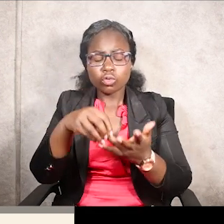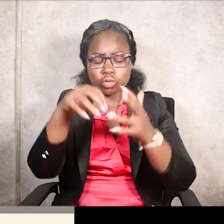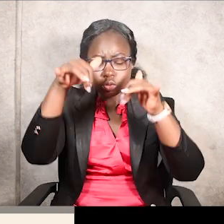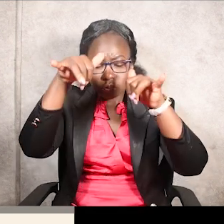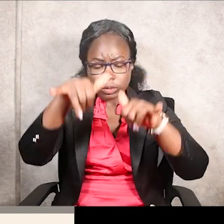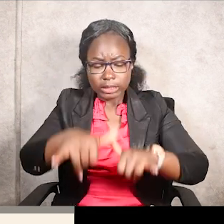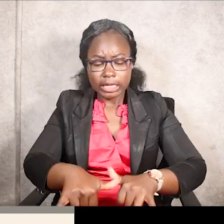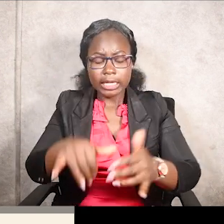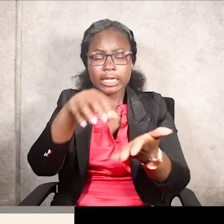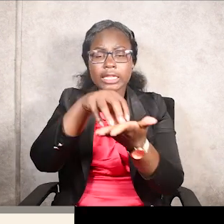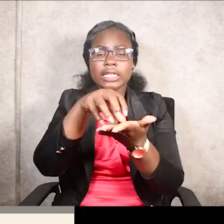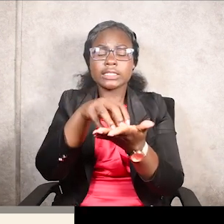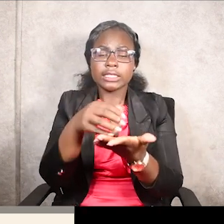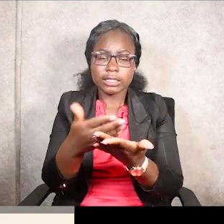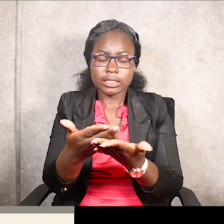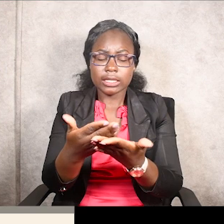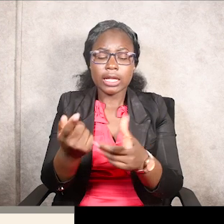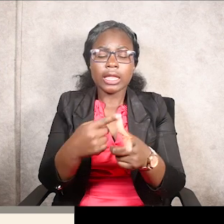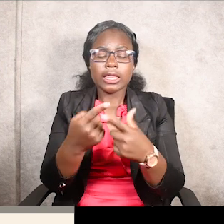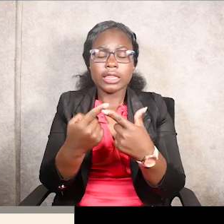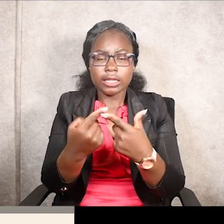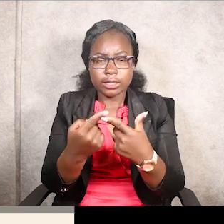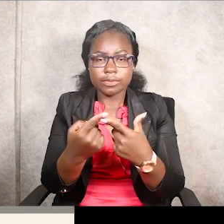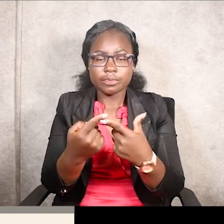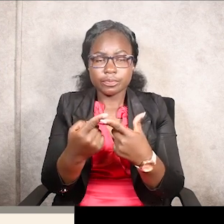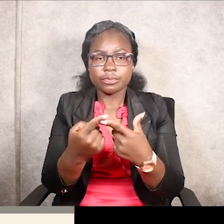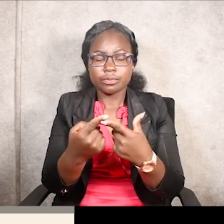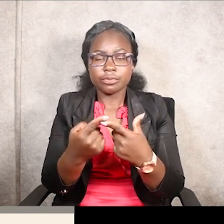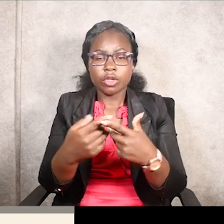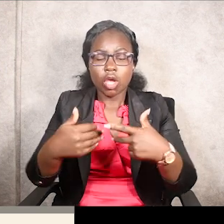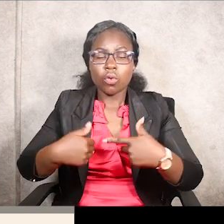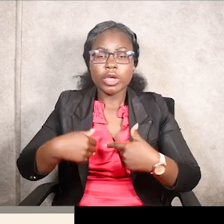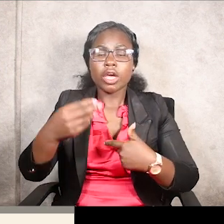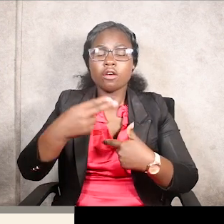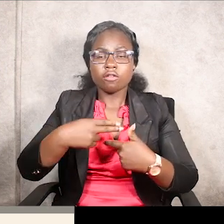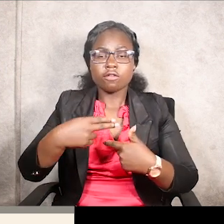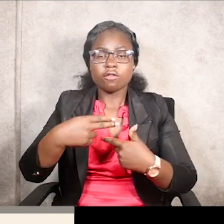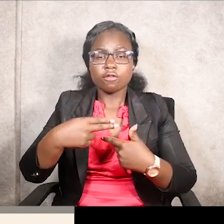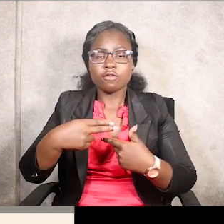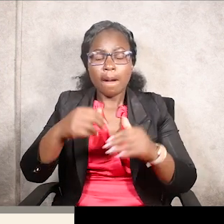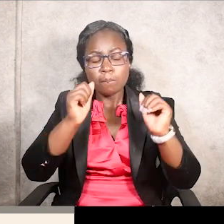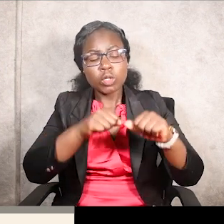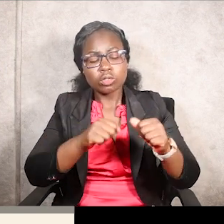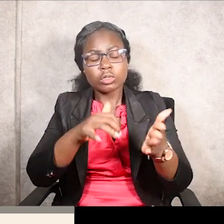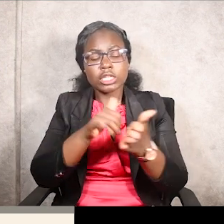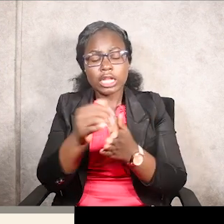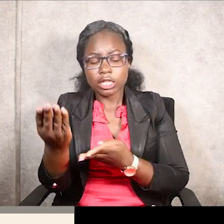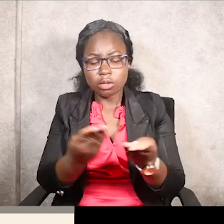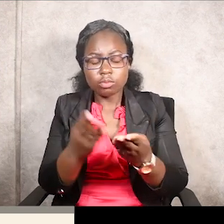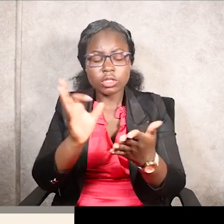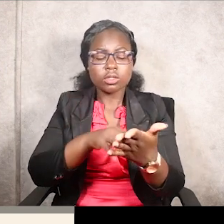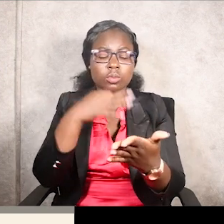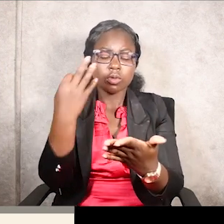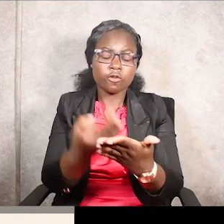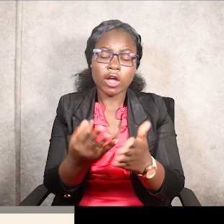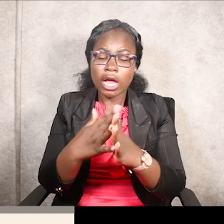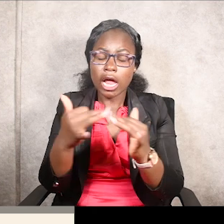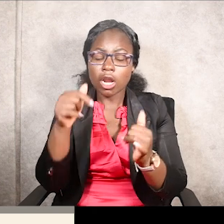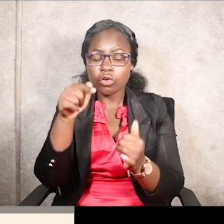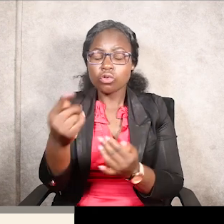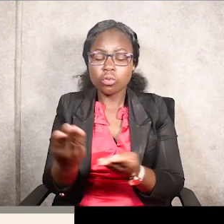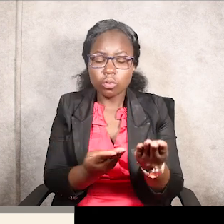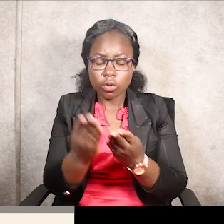stay in the status quo, then there is a high likelihood that the business is going to collapse. So as an